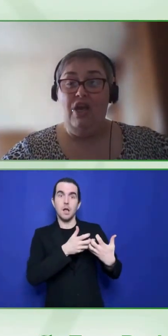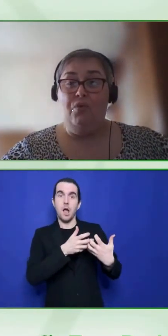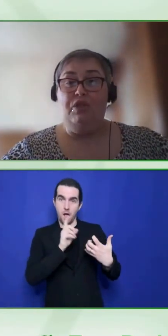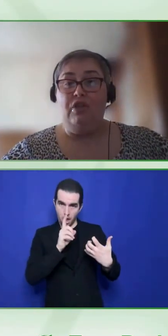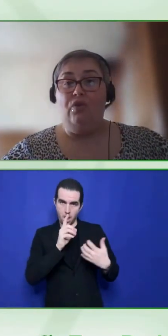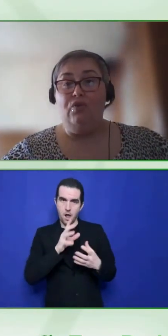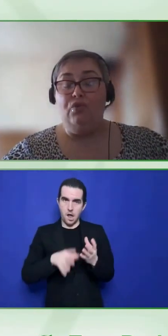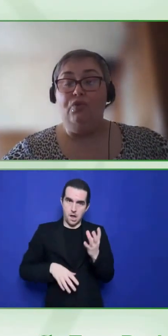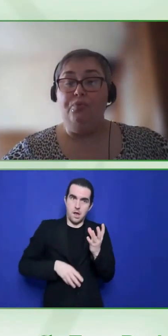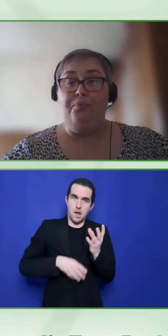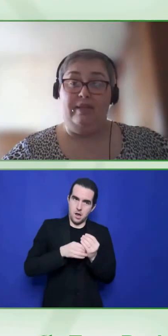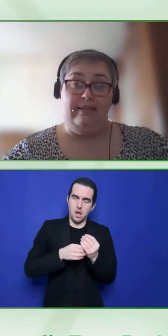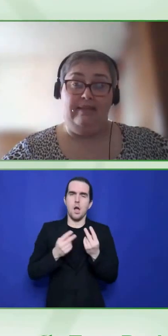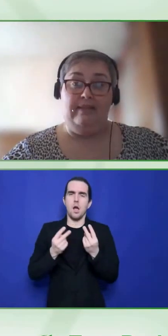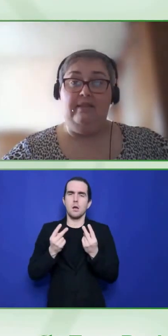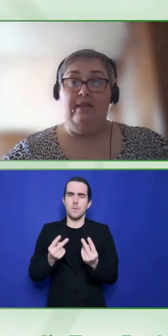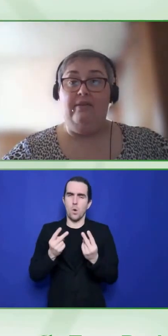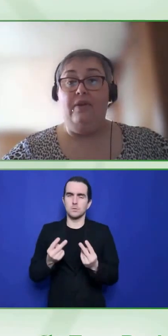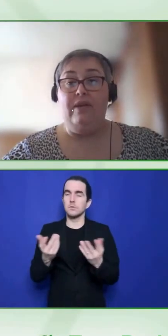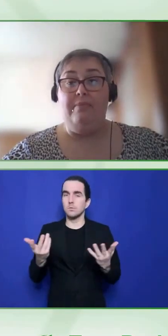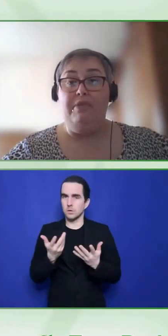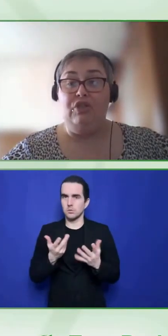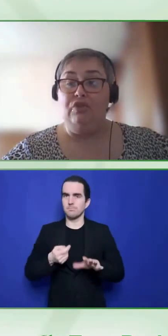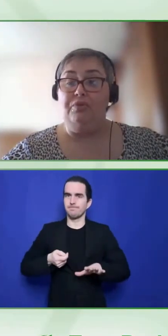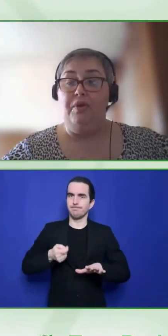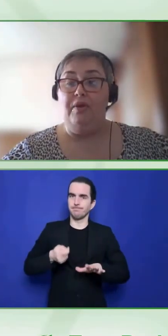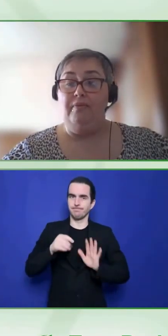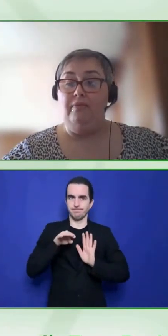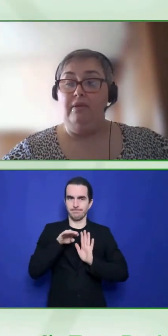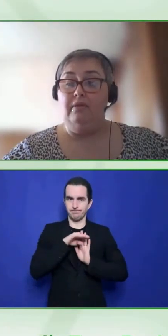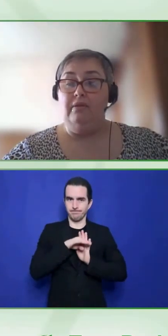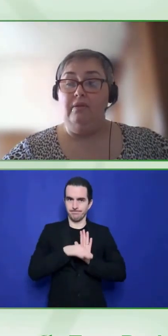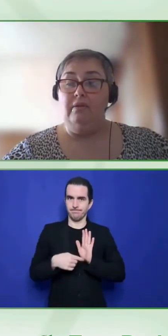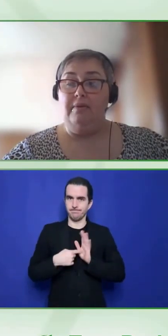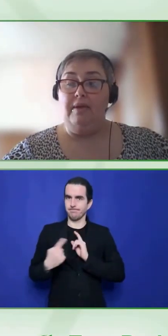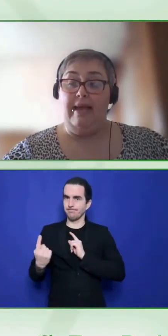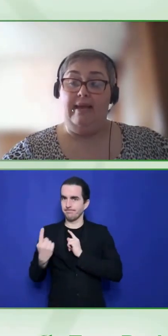2021-2030, which are also two policy, very ambitious